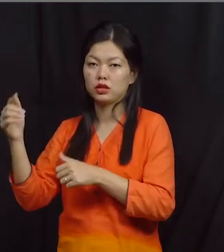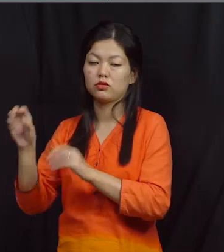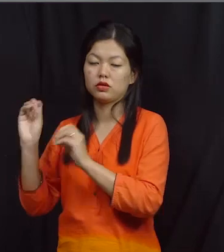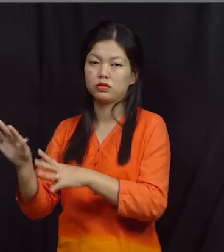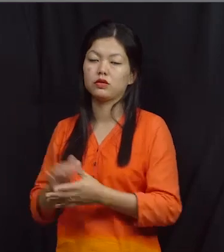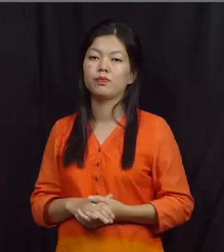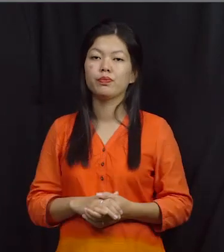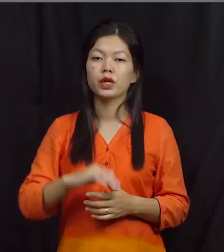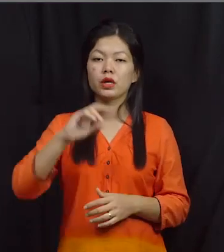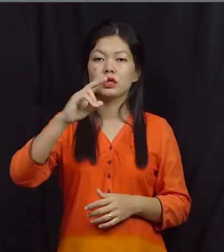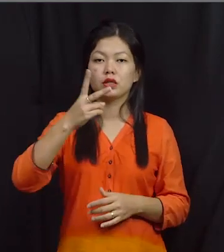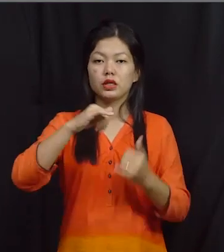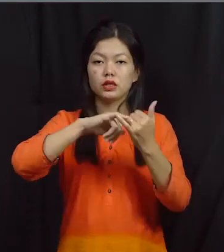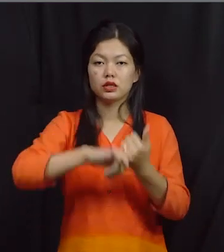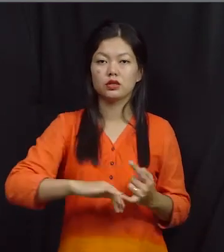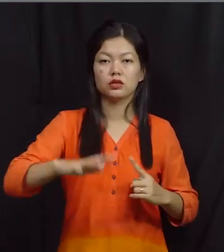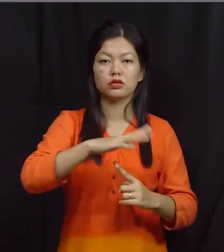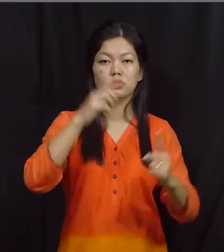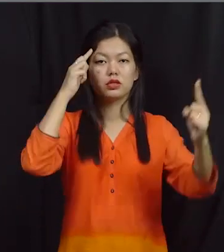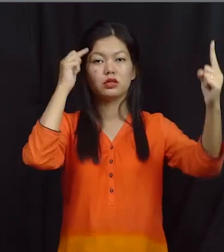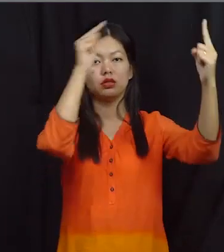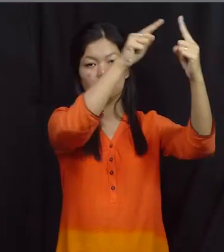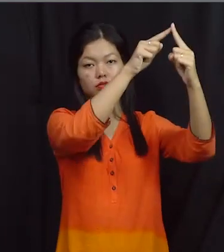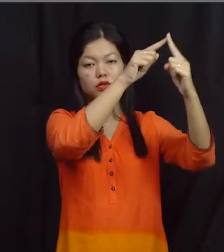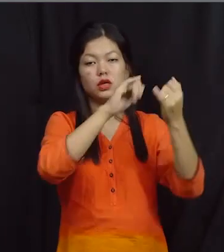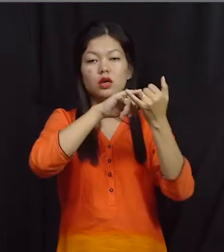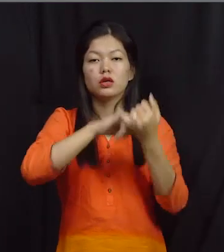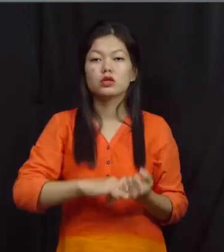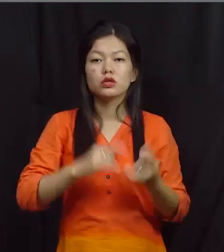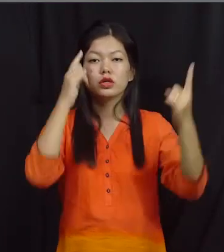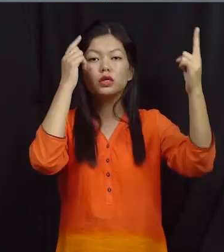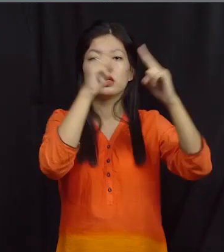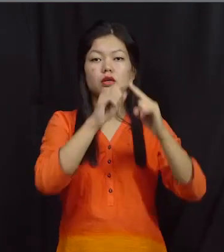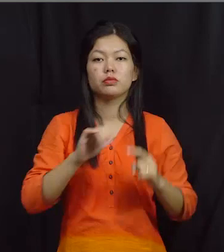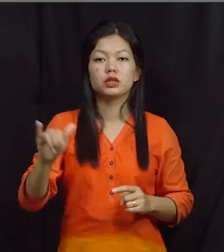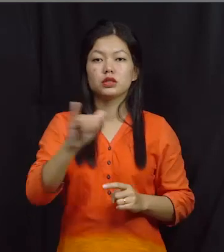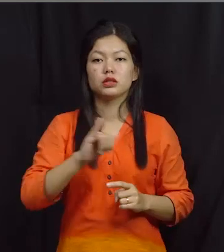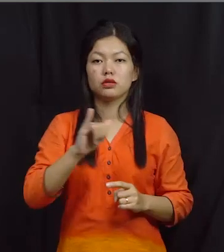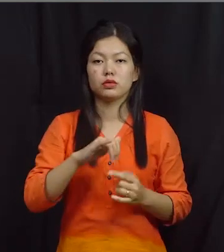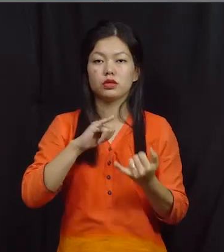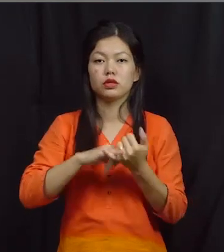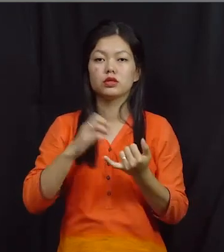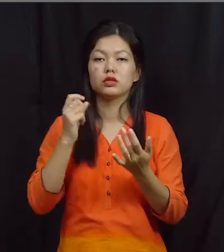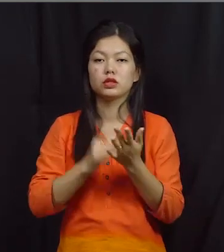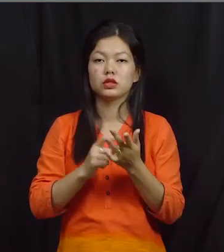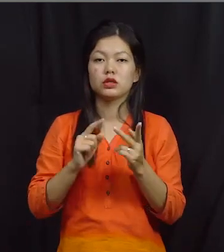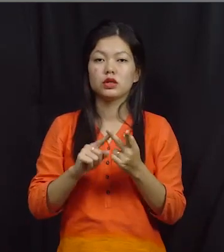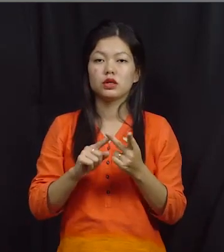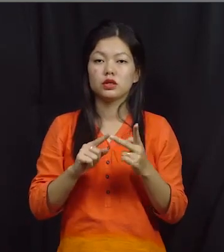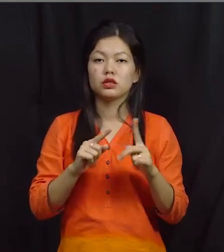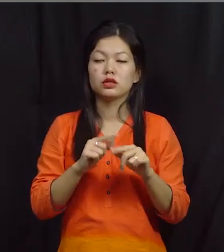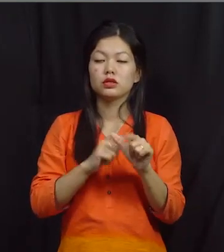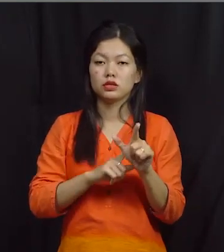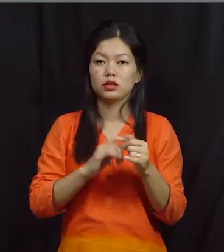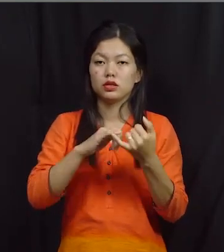social? Social definitely would mean the society, isn't it? So by getting education, what does the